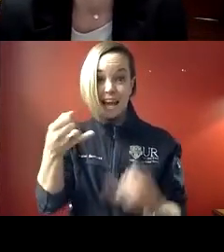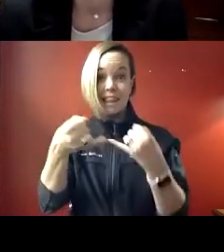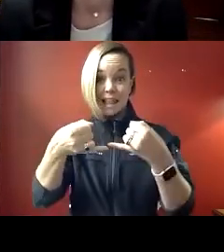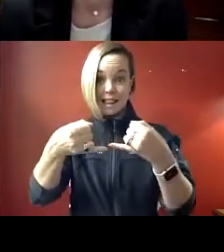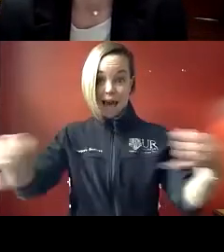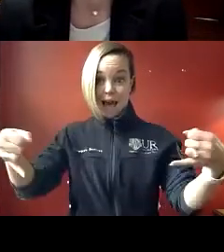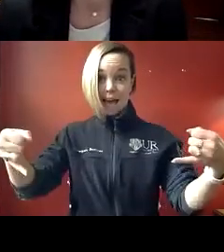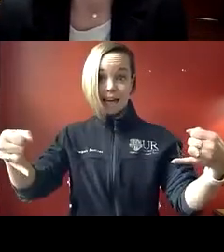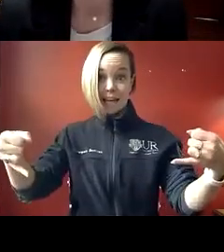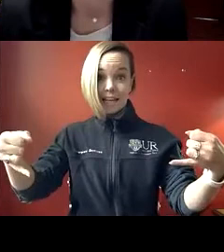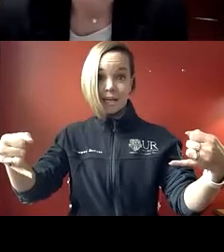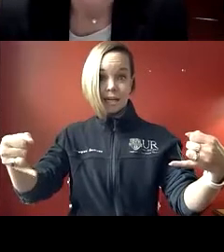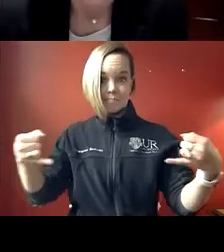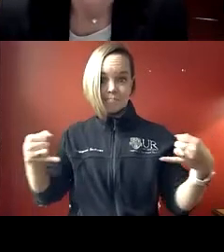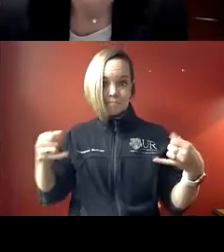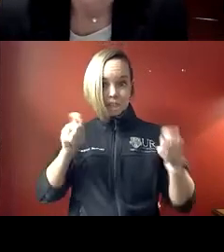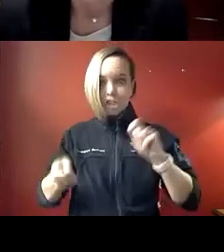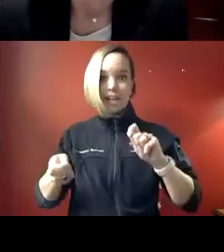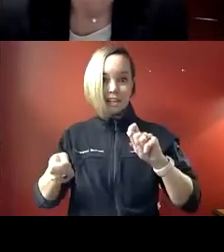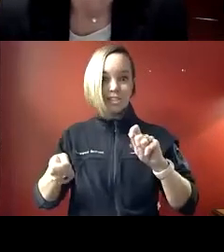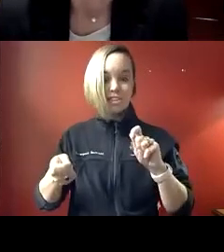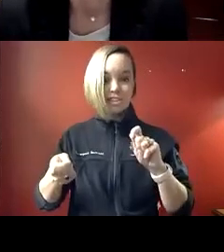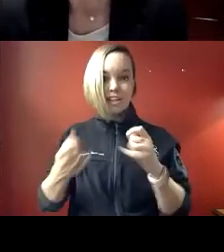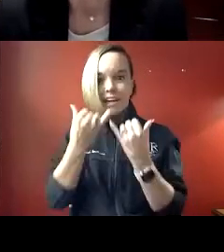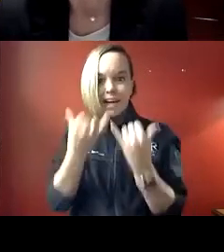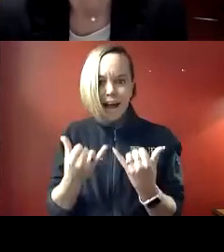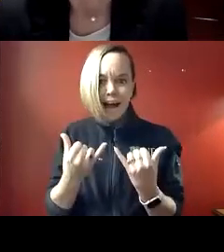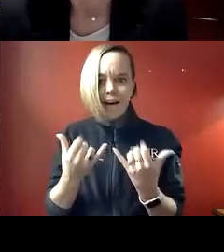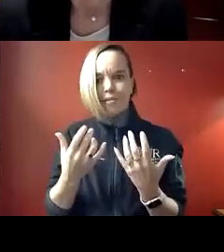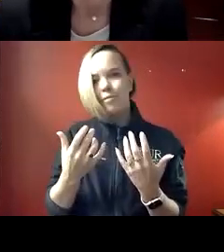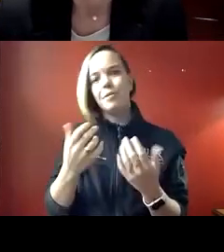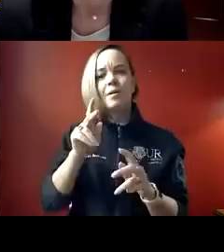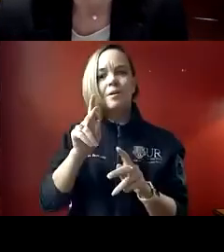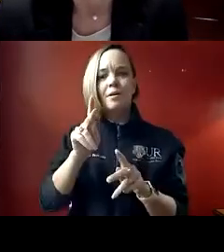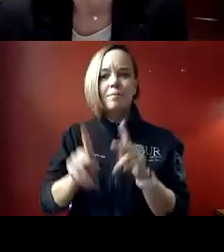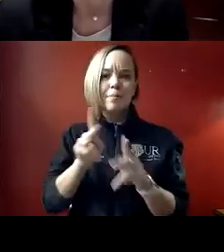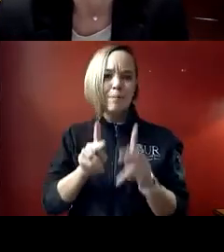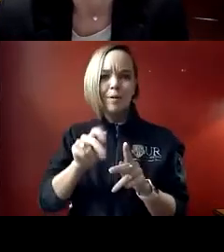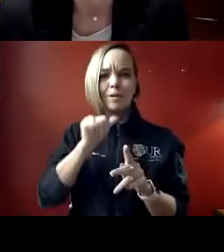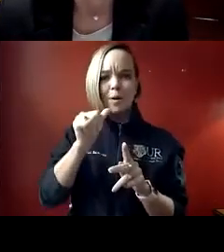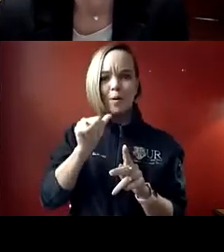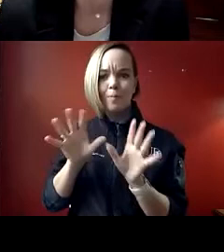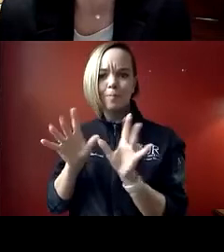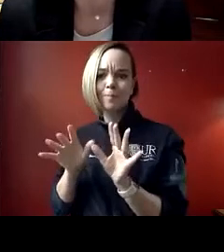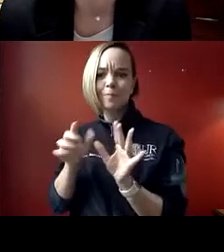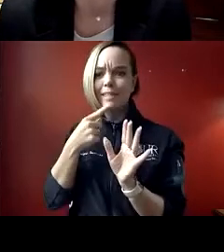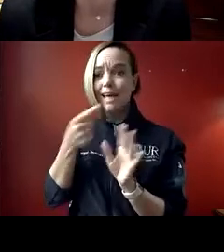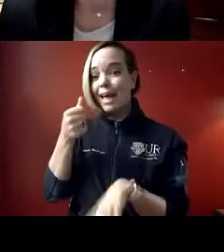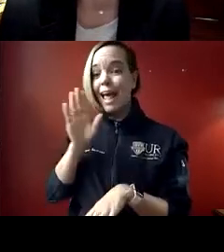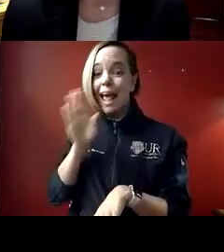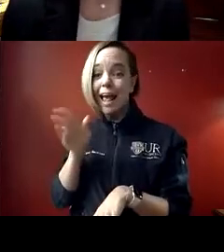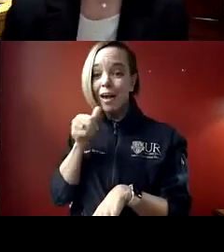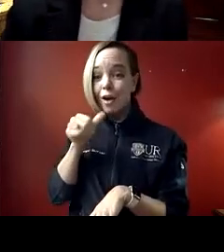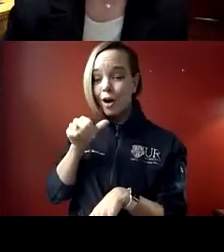withdrawn. And nobody goes around right now calling people girls or think it's okay to touch someone on the